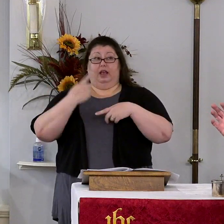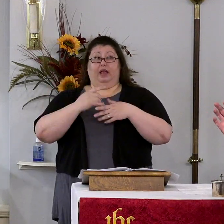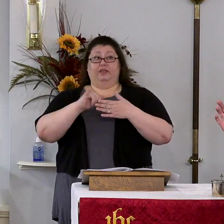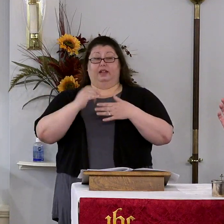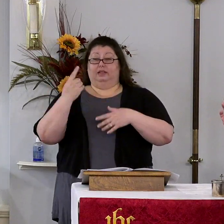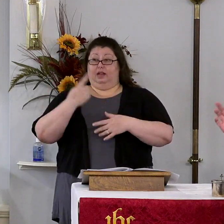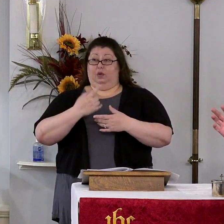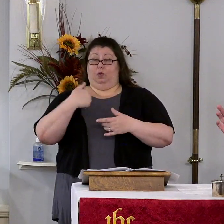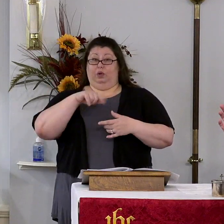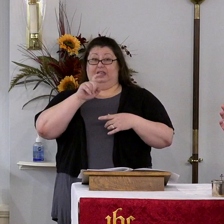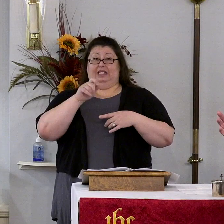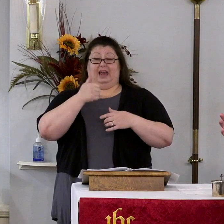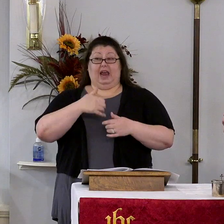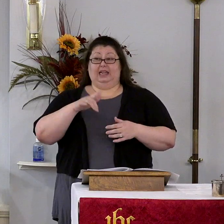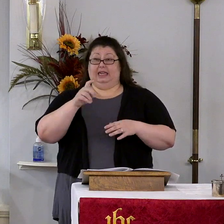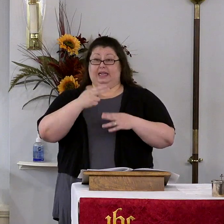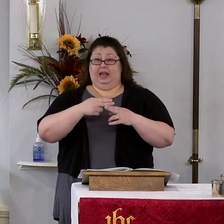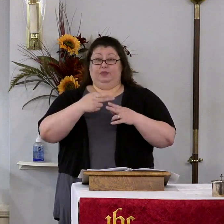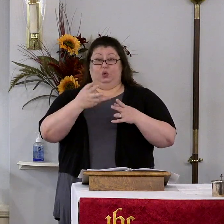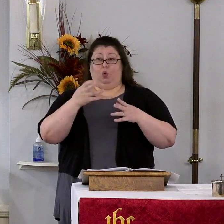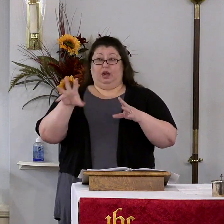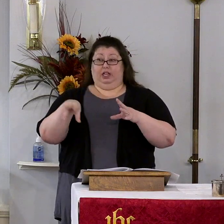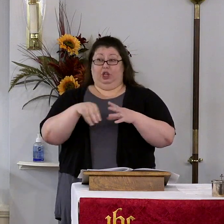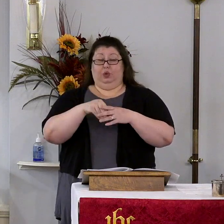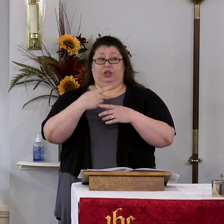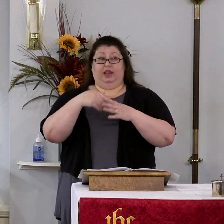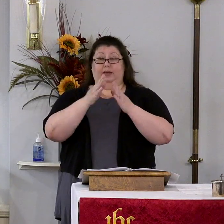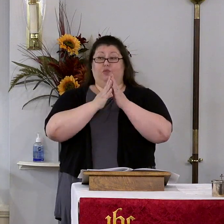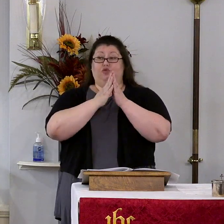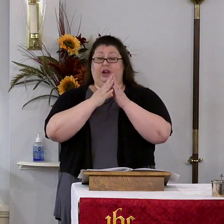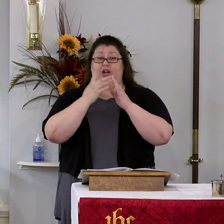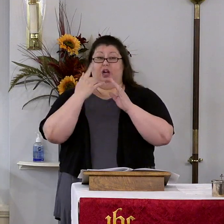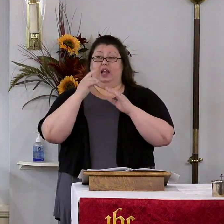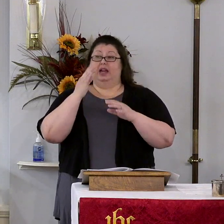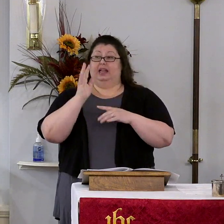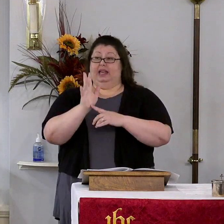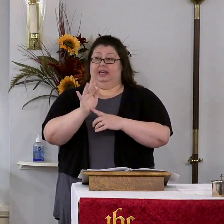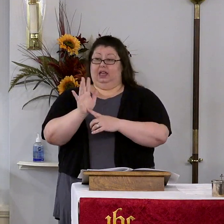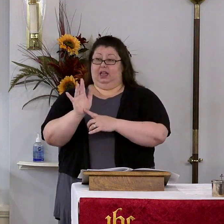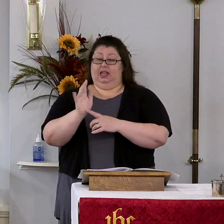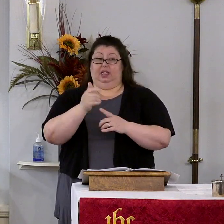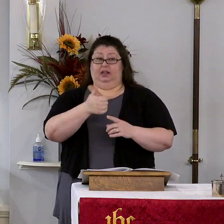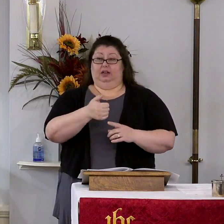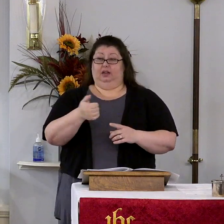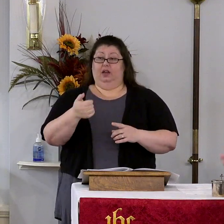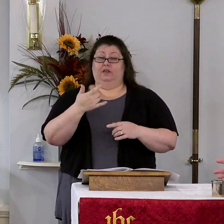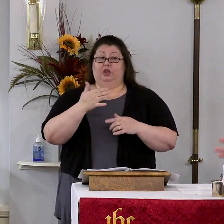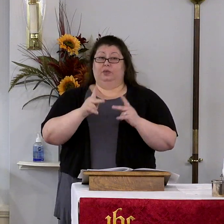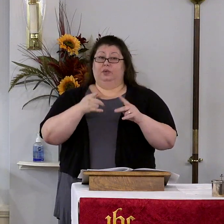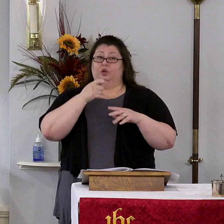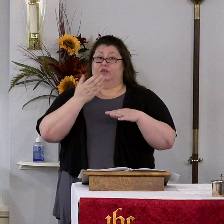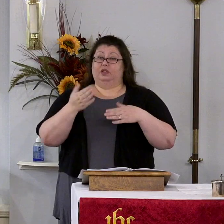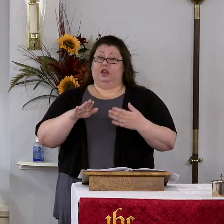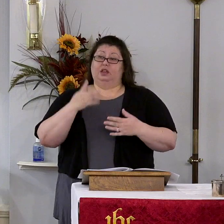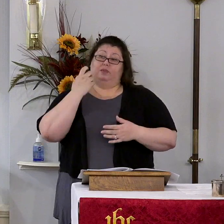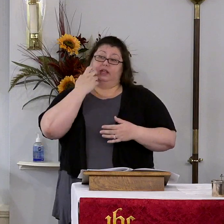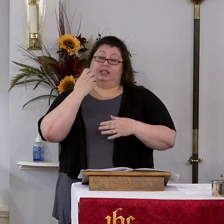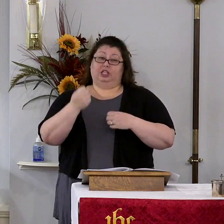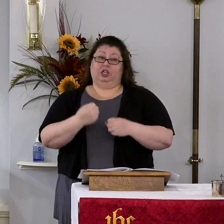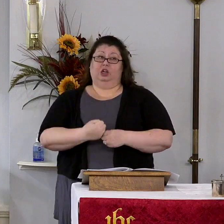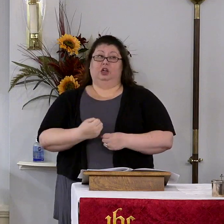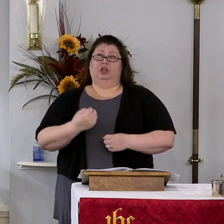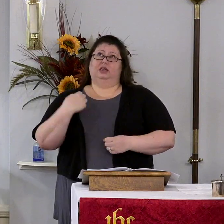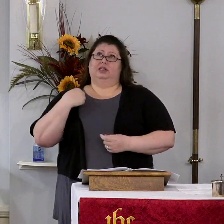need any names that you would like included in the prayers and candle lighting of those who have died within the last year, so